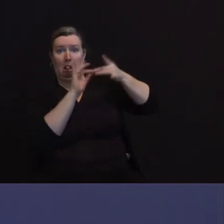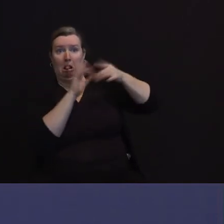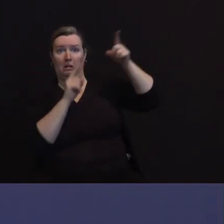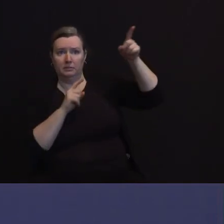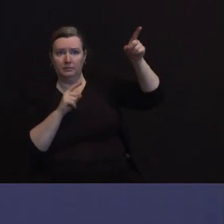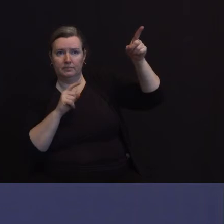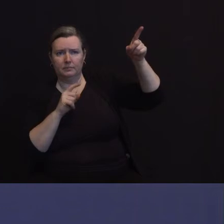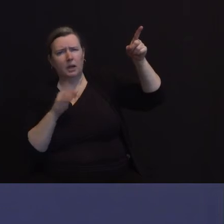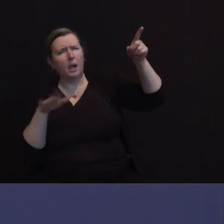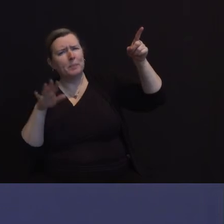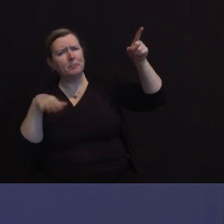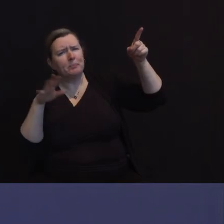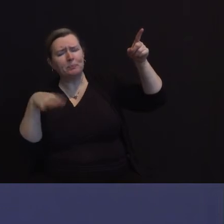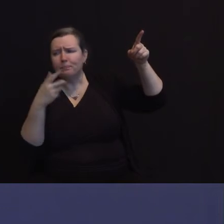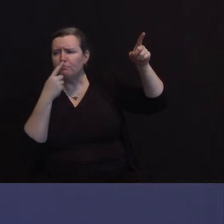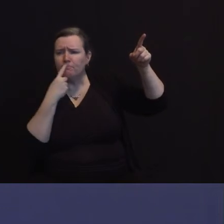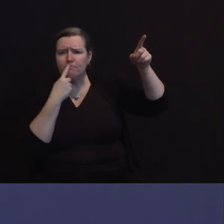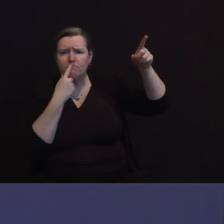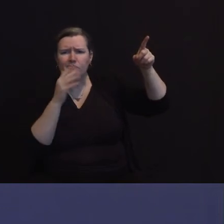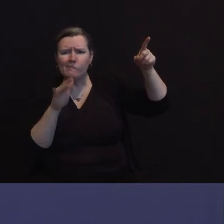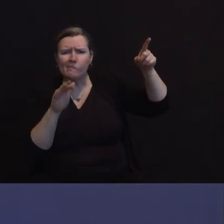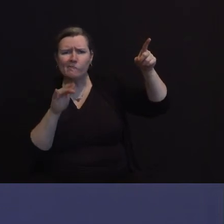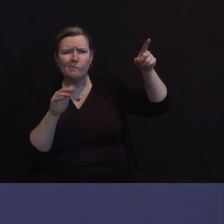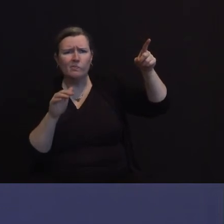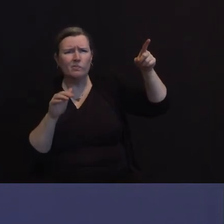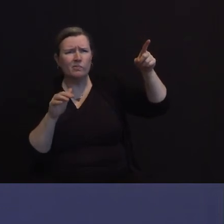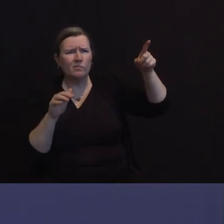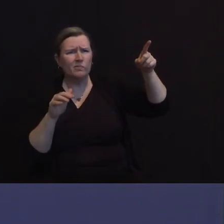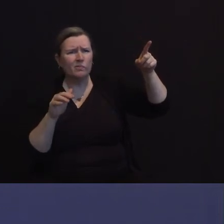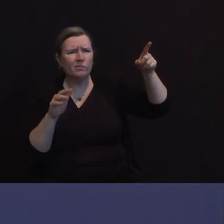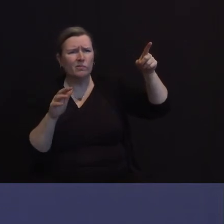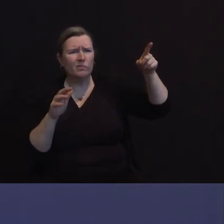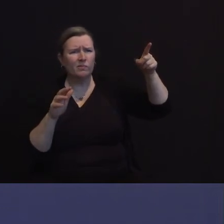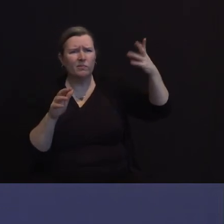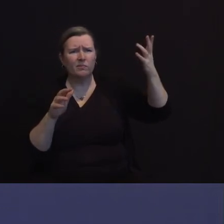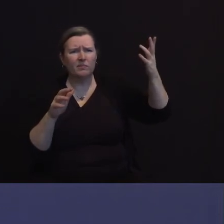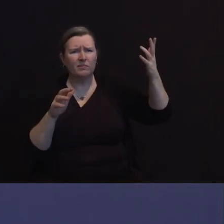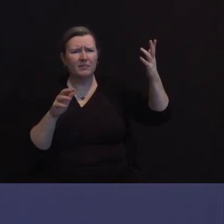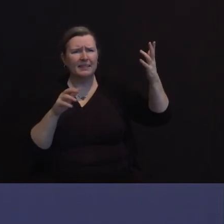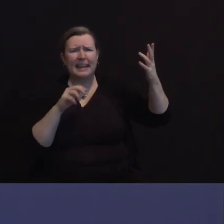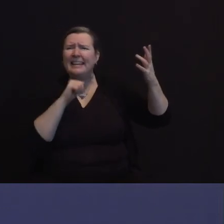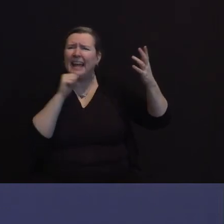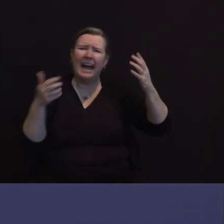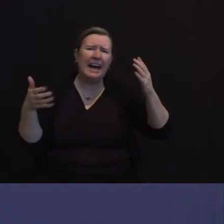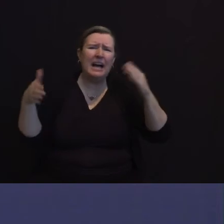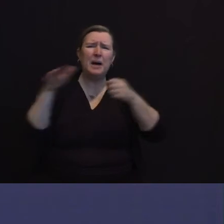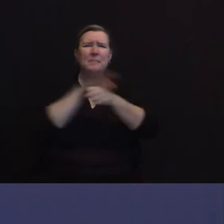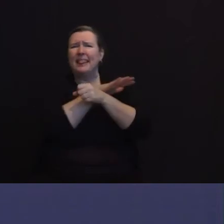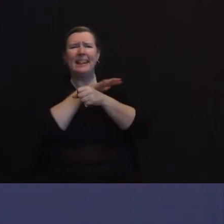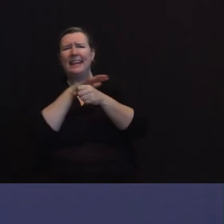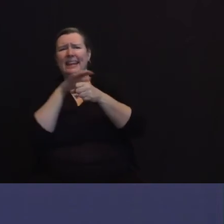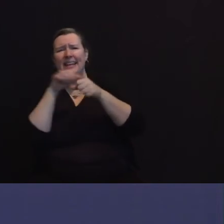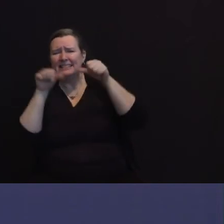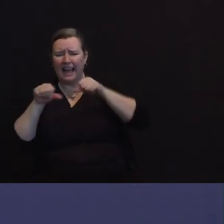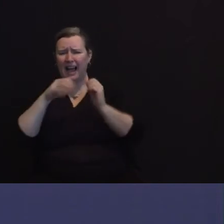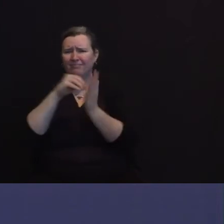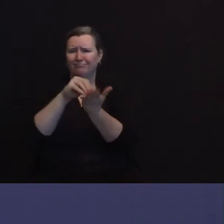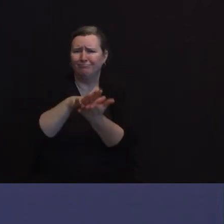that in the early, admittedly incomplete scientific data, the variant is more